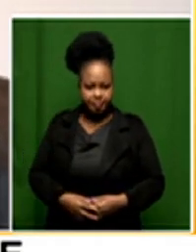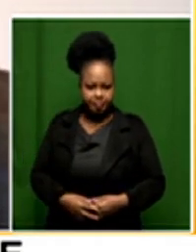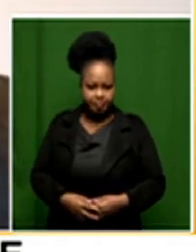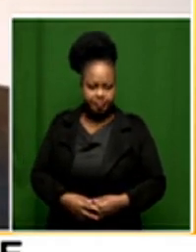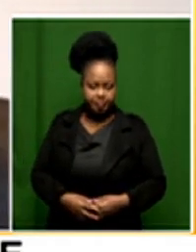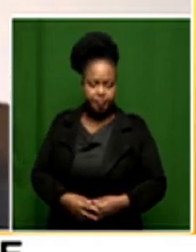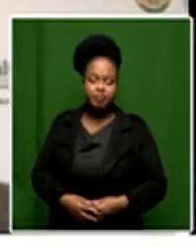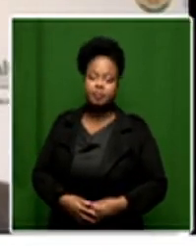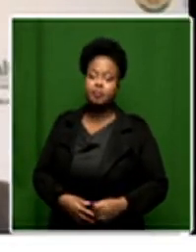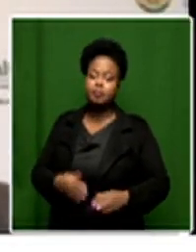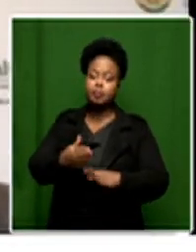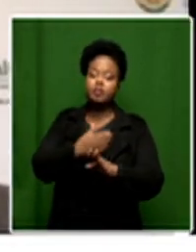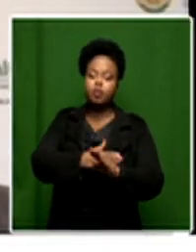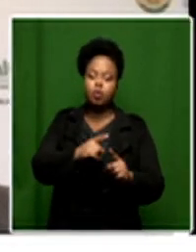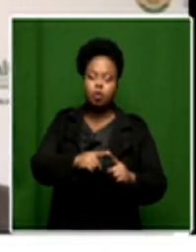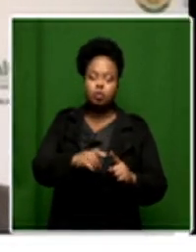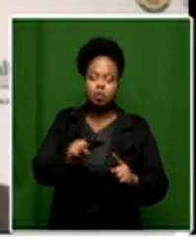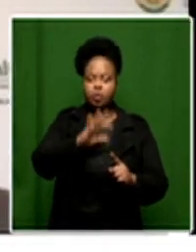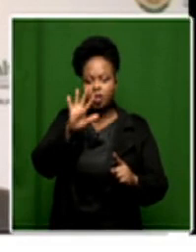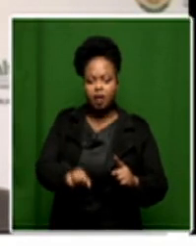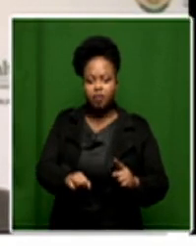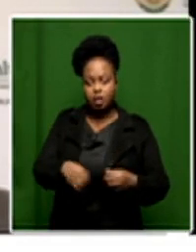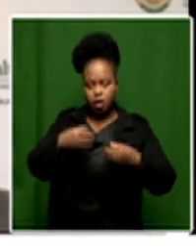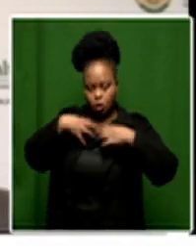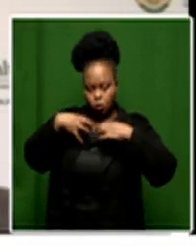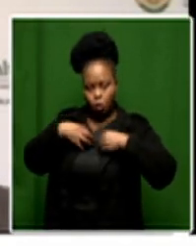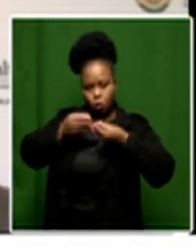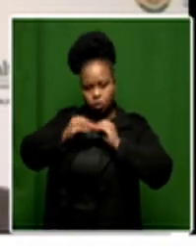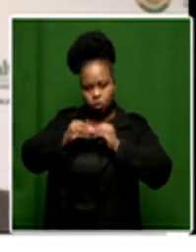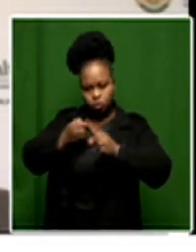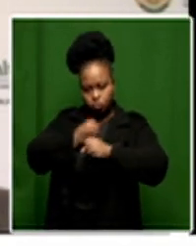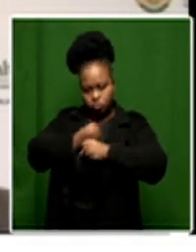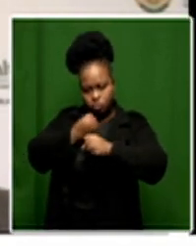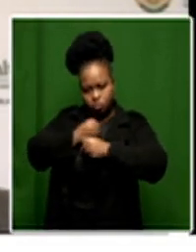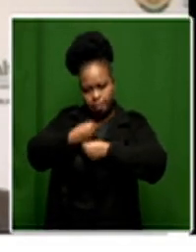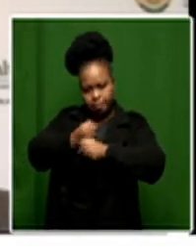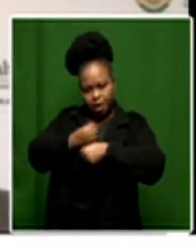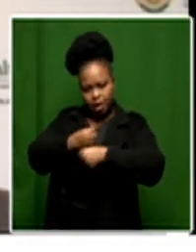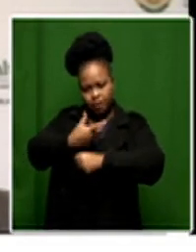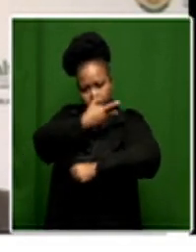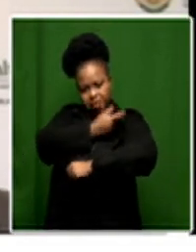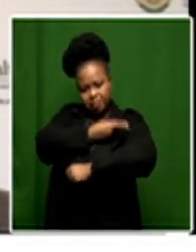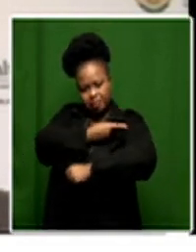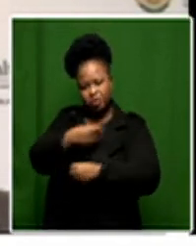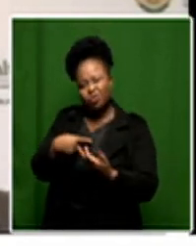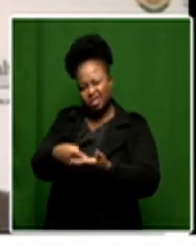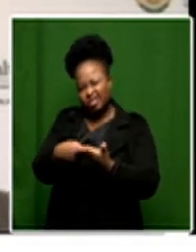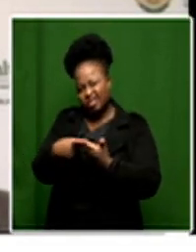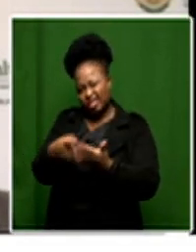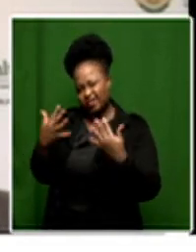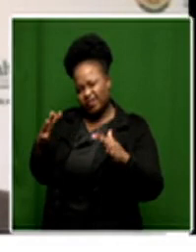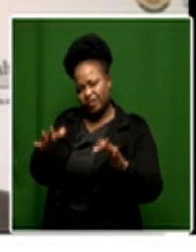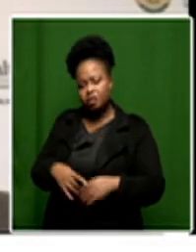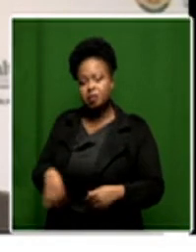The first issue you raised about the capacity of South Africa to produce vaccine, there's a debate that has actually come up very strongly.